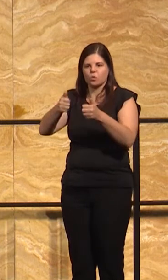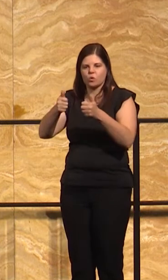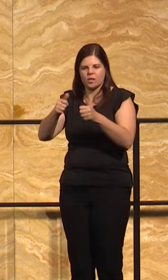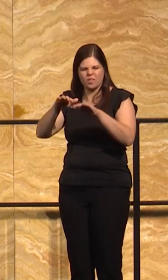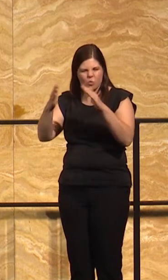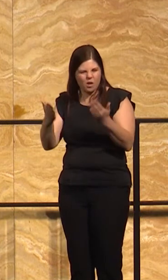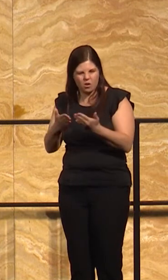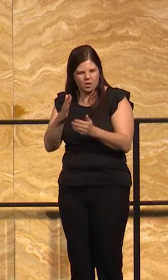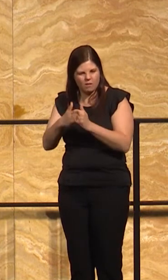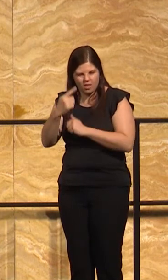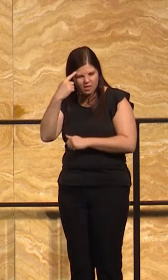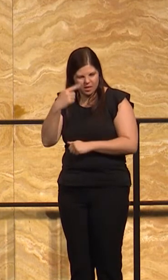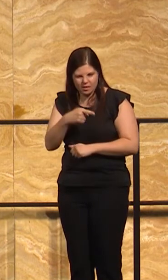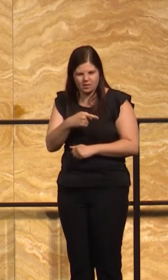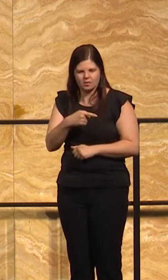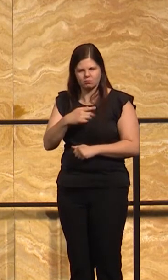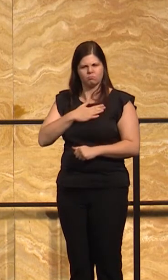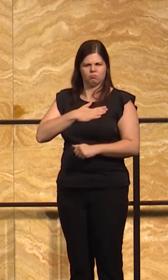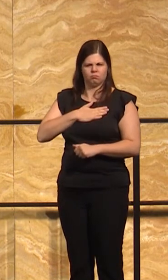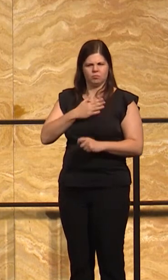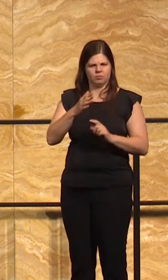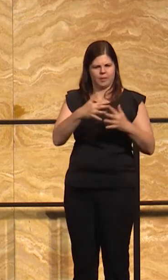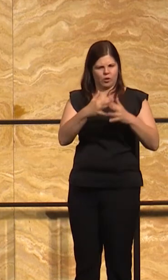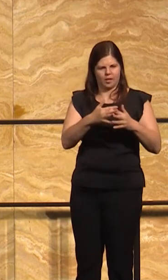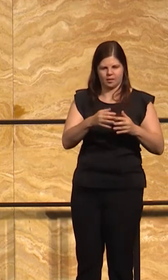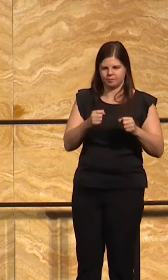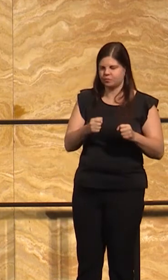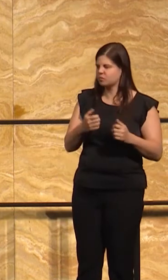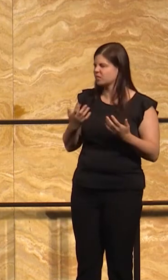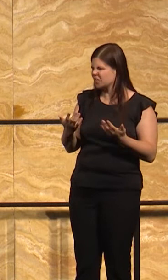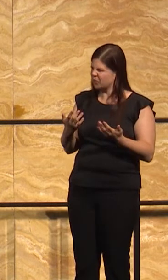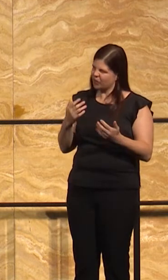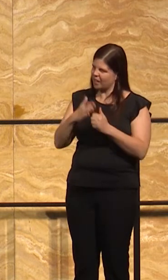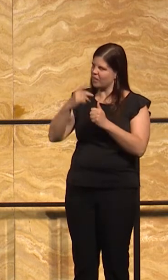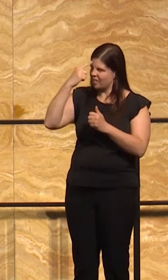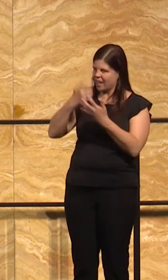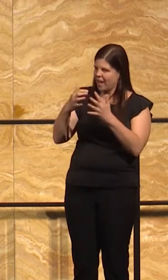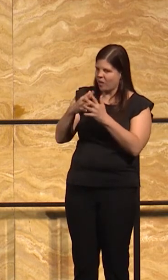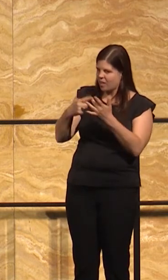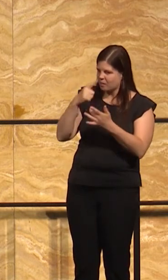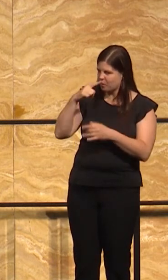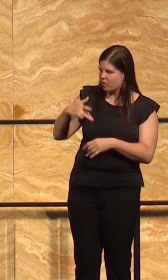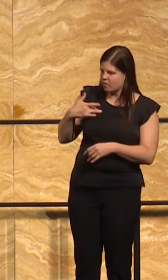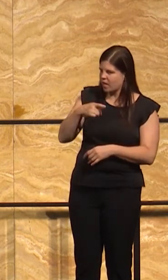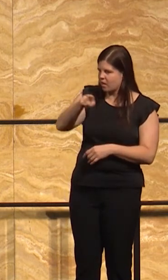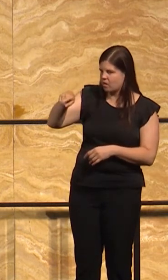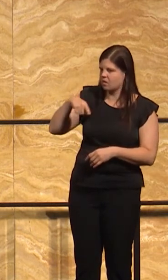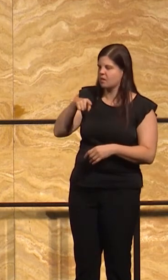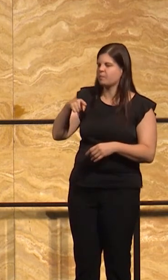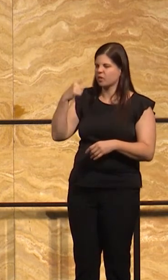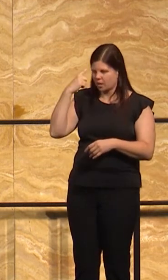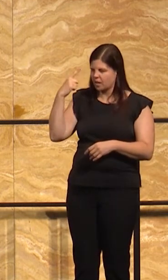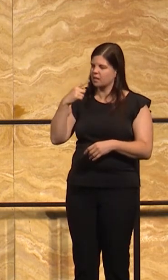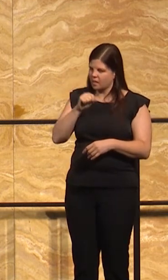good on any given day on the basis of how the leader feels. That in itself is part of why